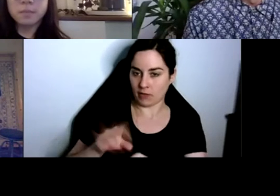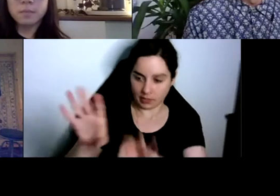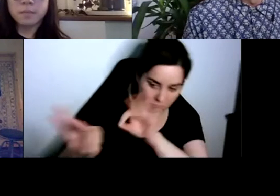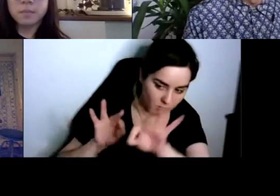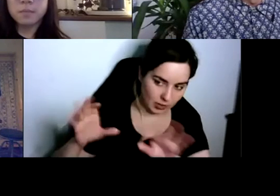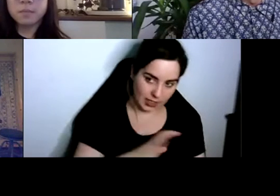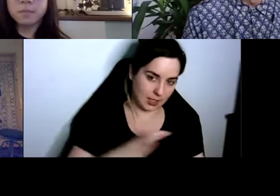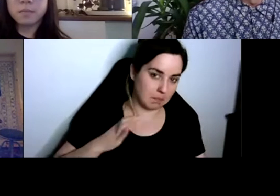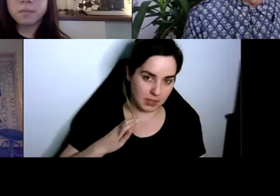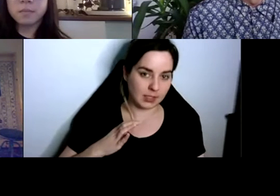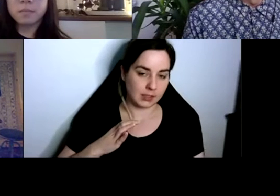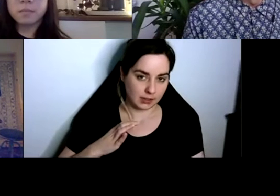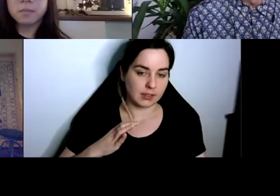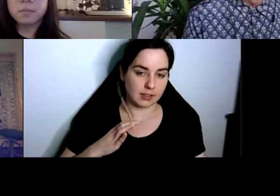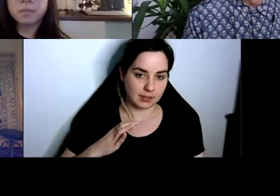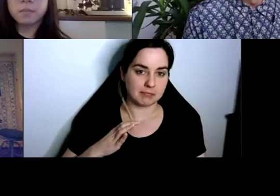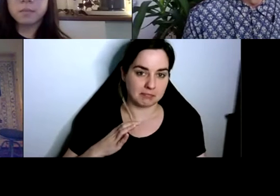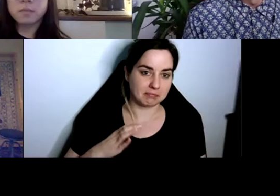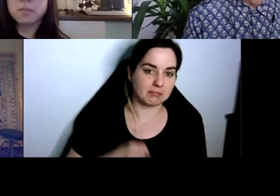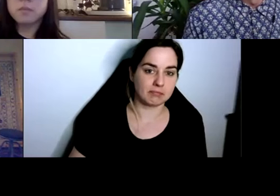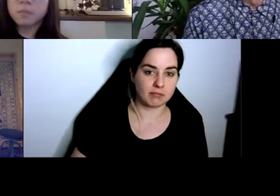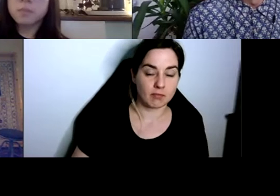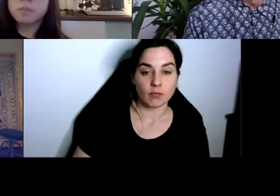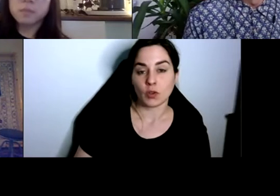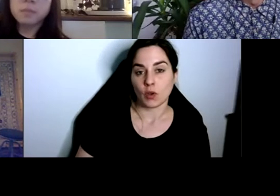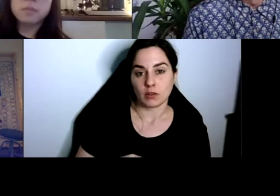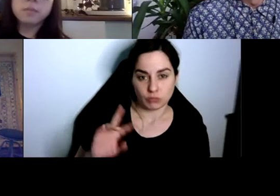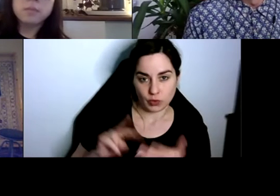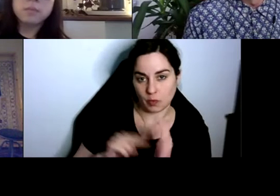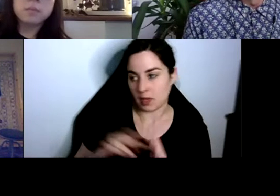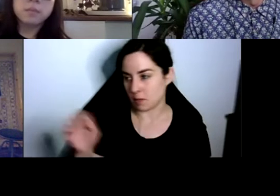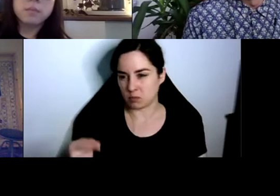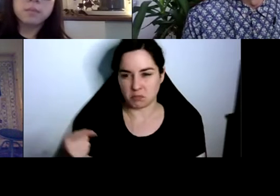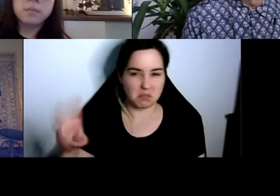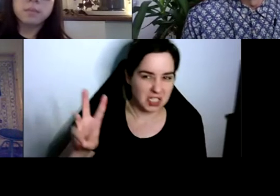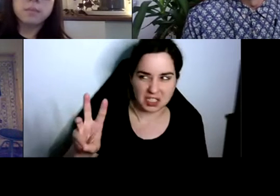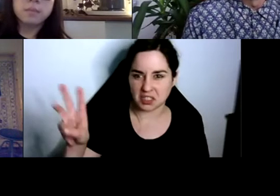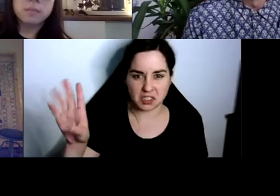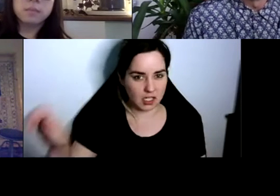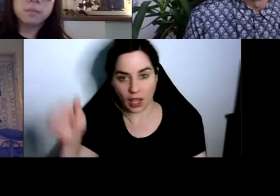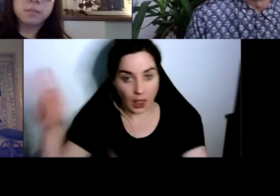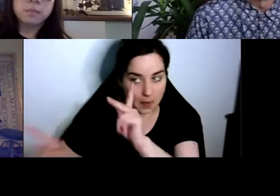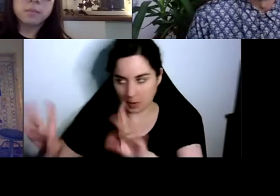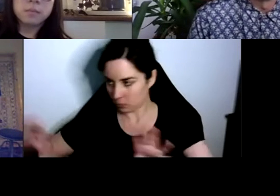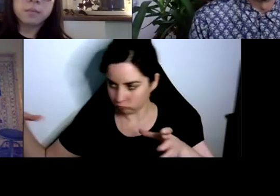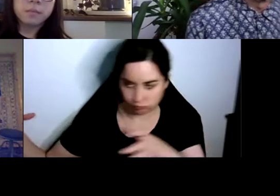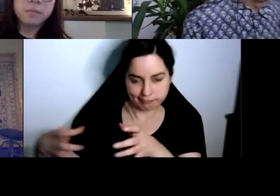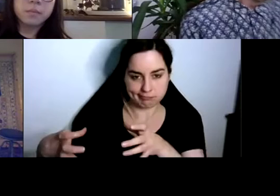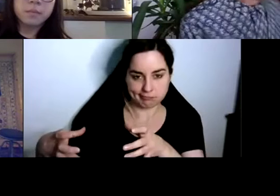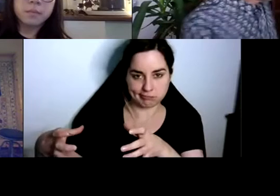helped with about half a dozen other people program or sort of select